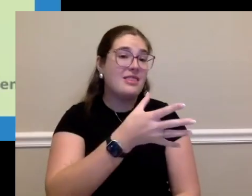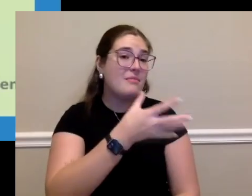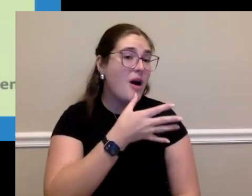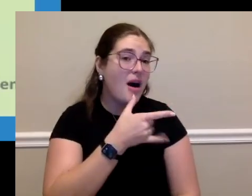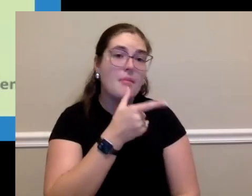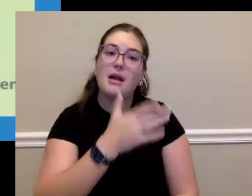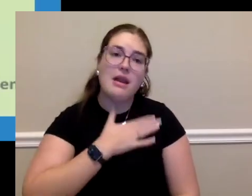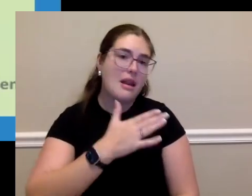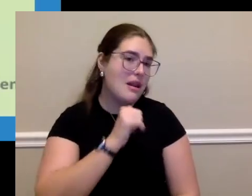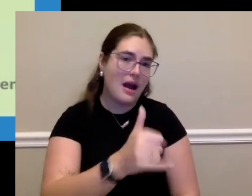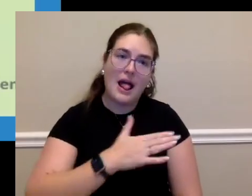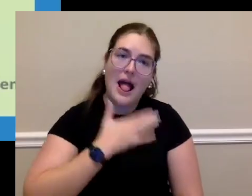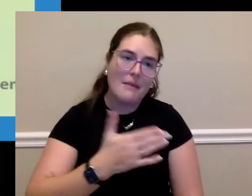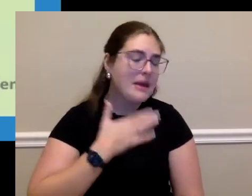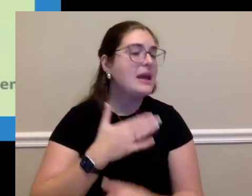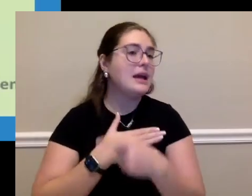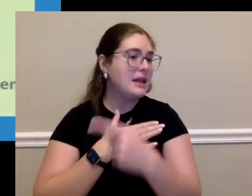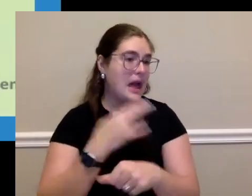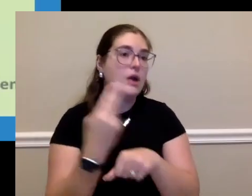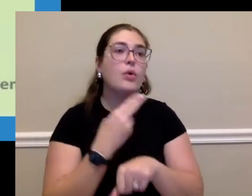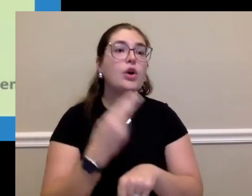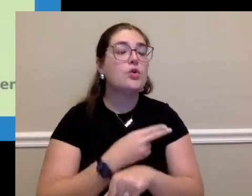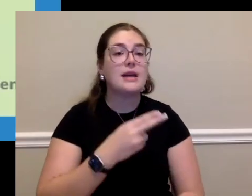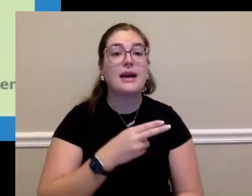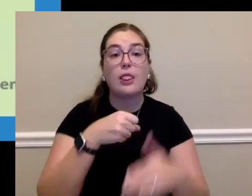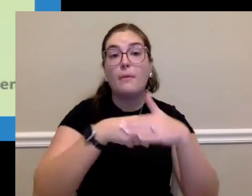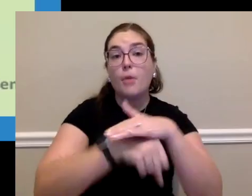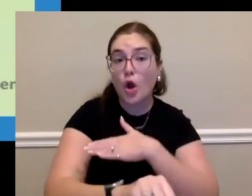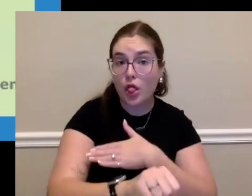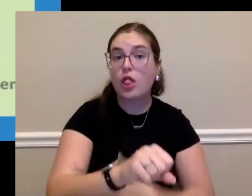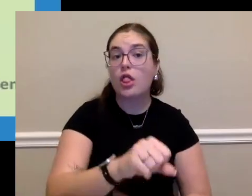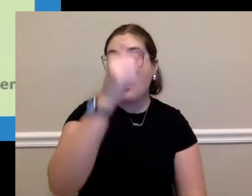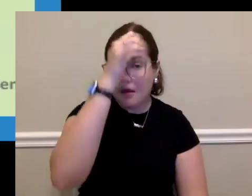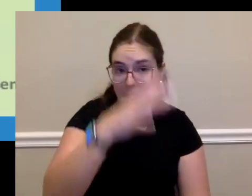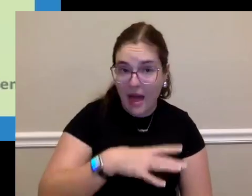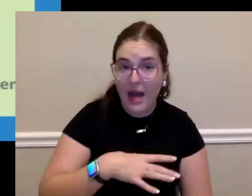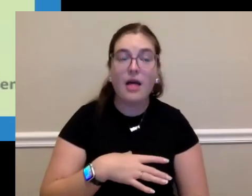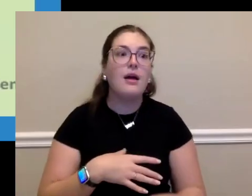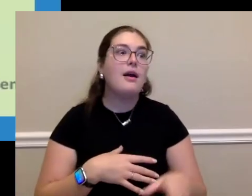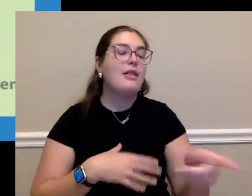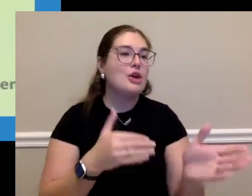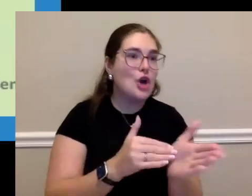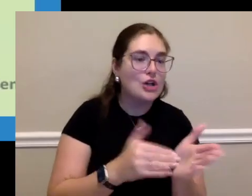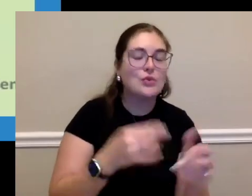the birth pronouns, the masculine pronouns, and the doctor was using the patient's preferred pronouns, and the